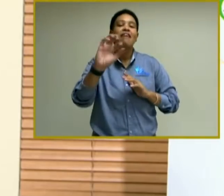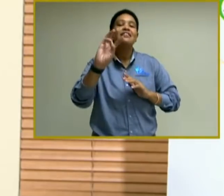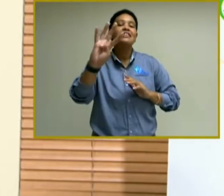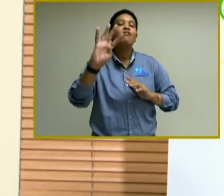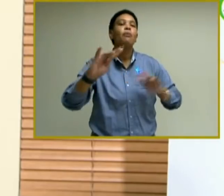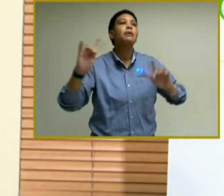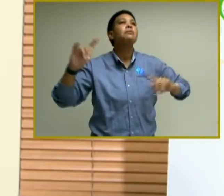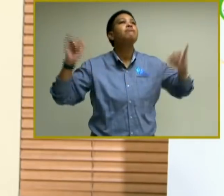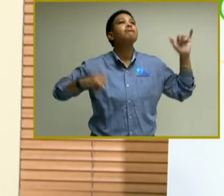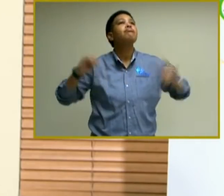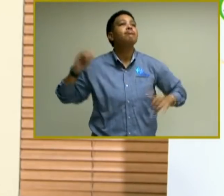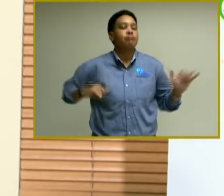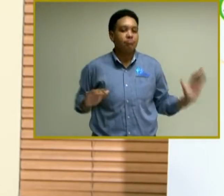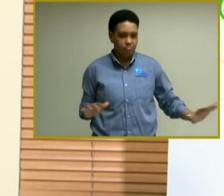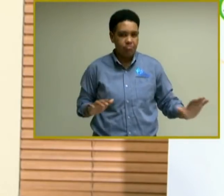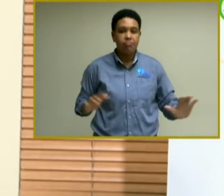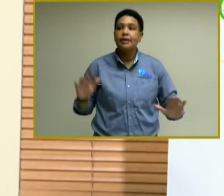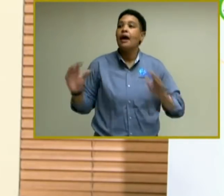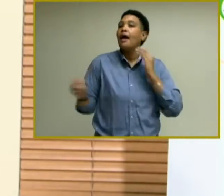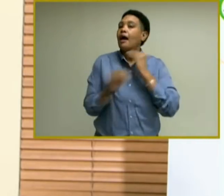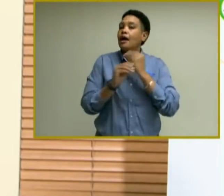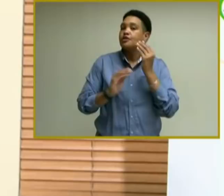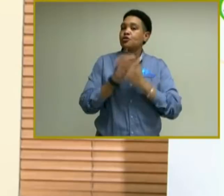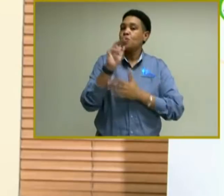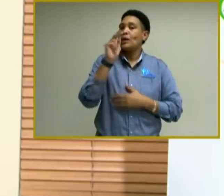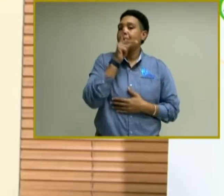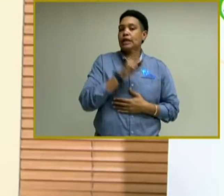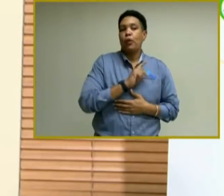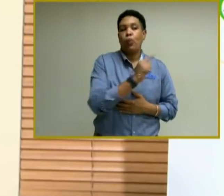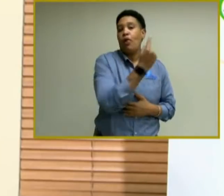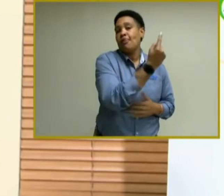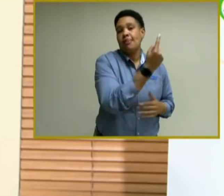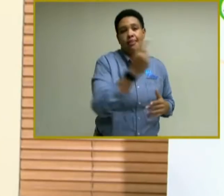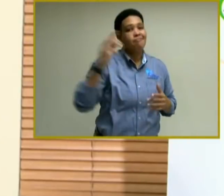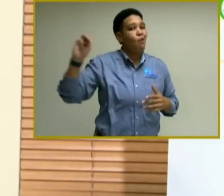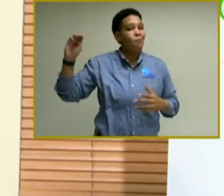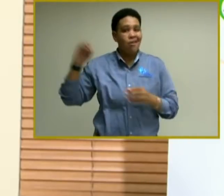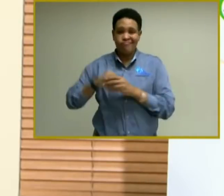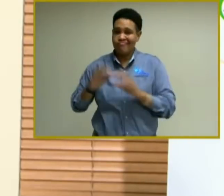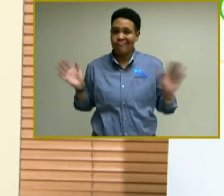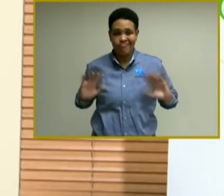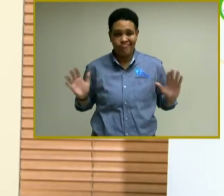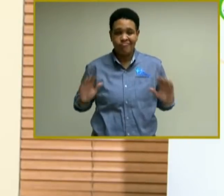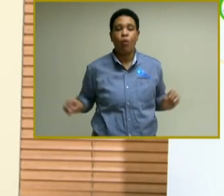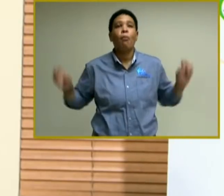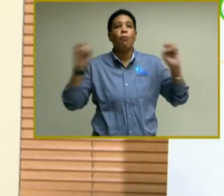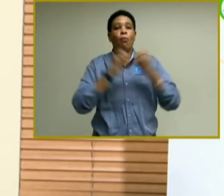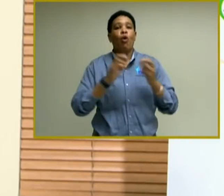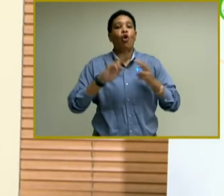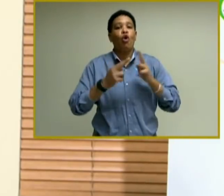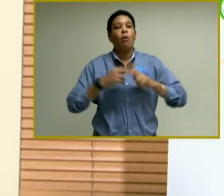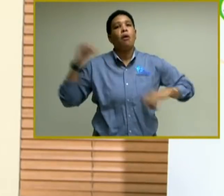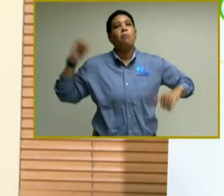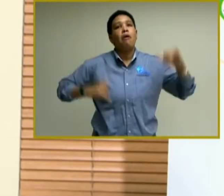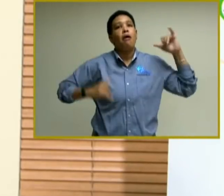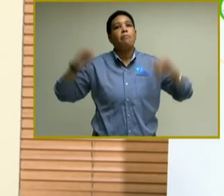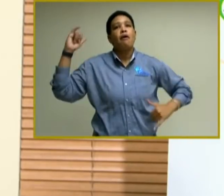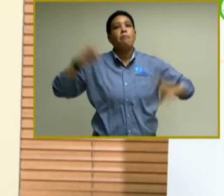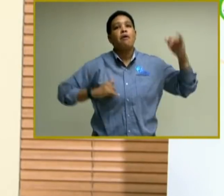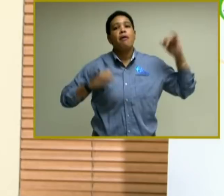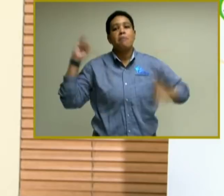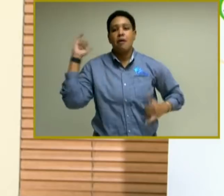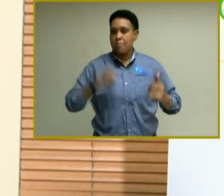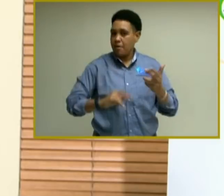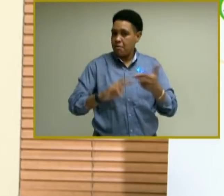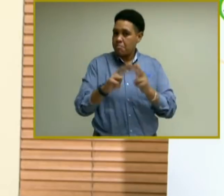47,564 passengers, also through Norman Manley alone. Greater numbers of persons visiting our shores means